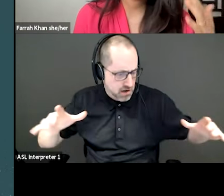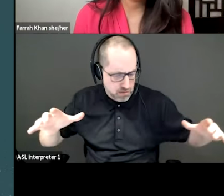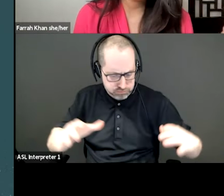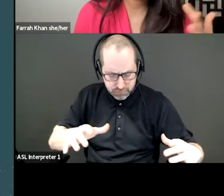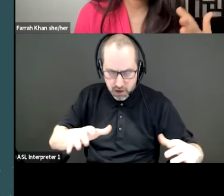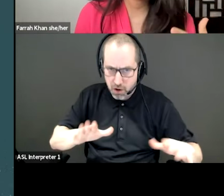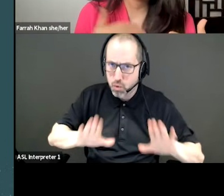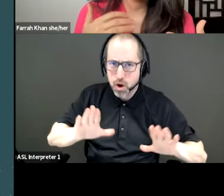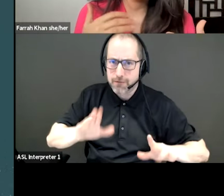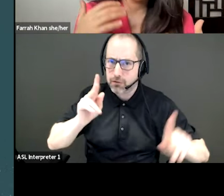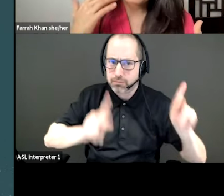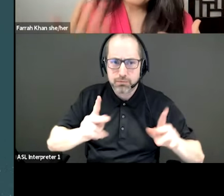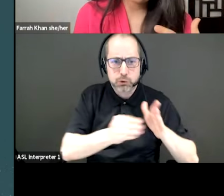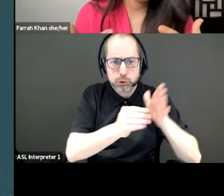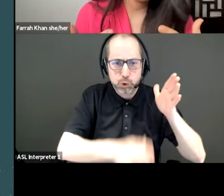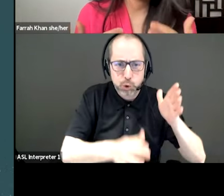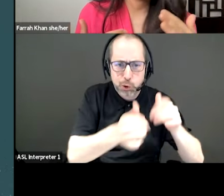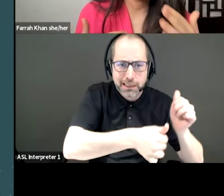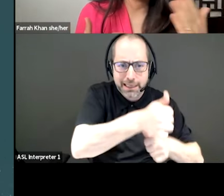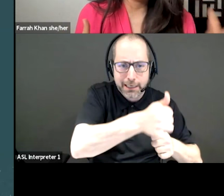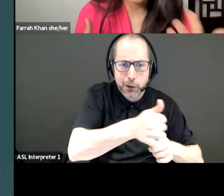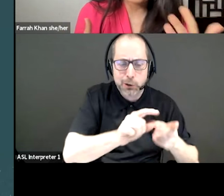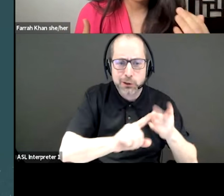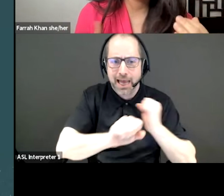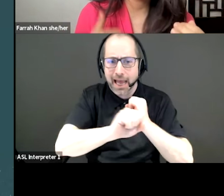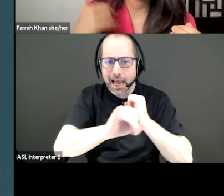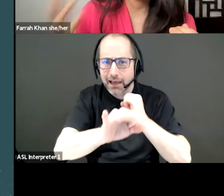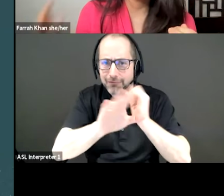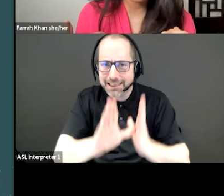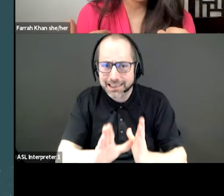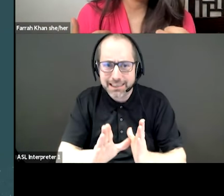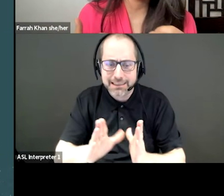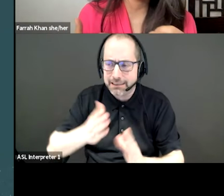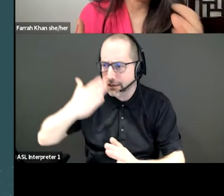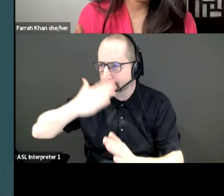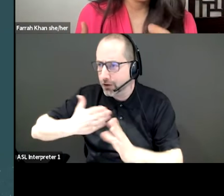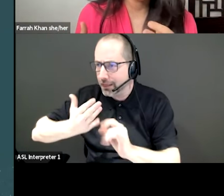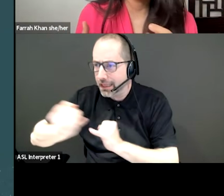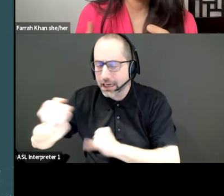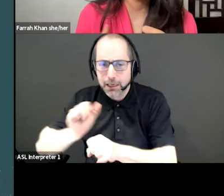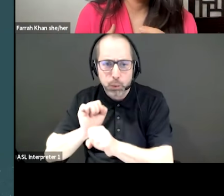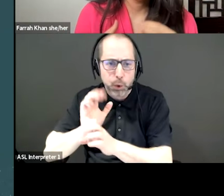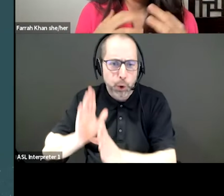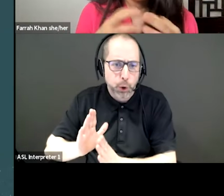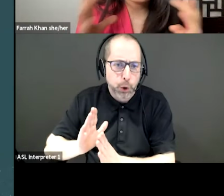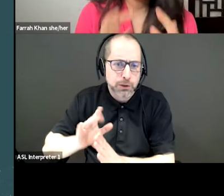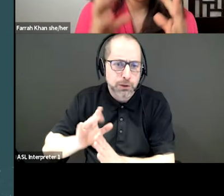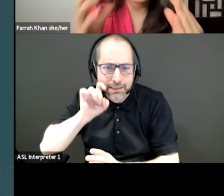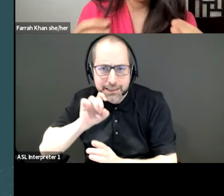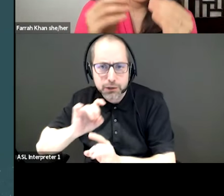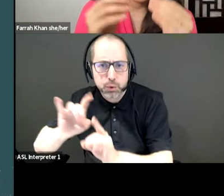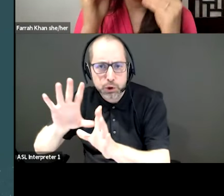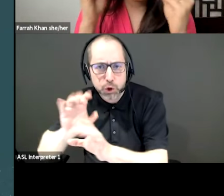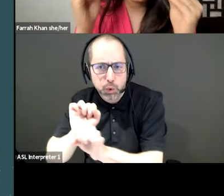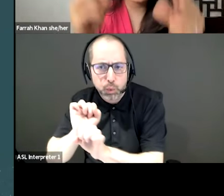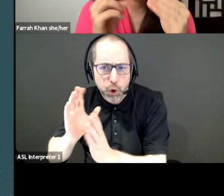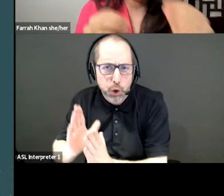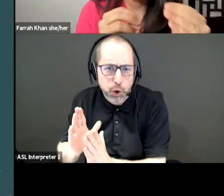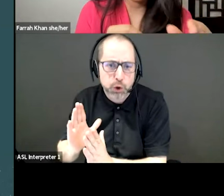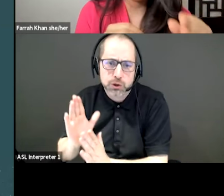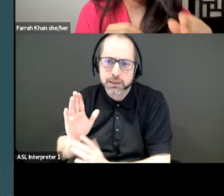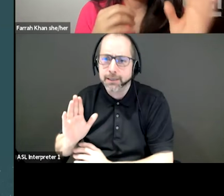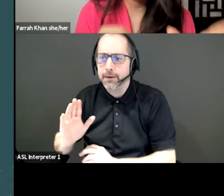from student leaders to advocates to frontline workers to sexual assault centers, domestic violence centers. It really said, okay,